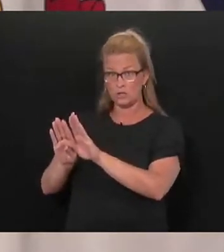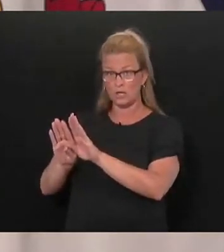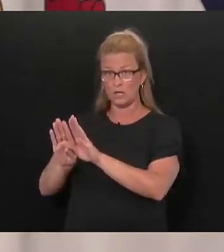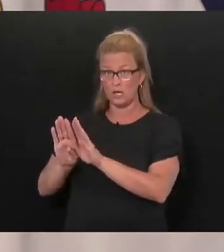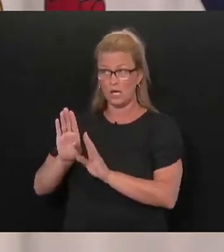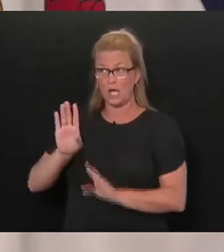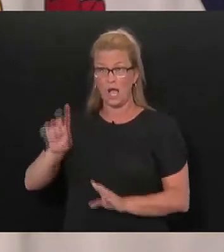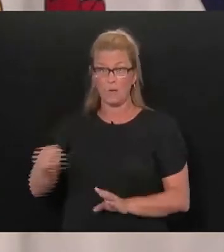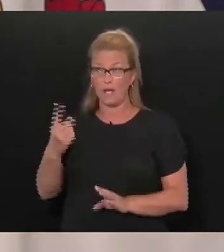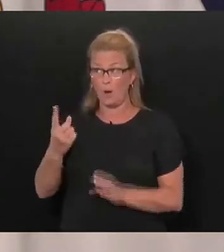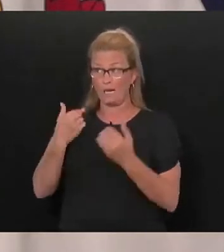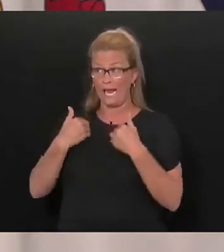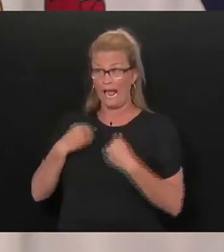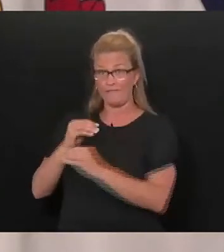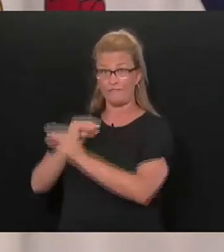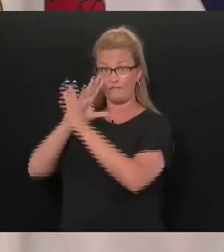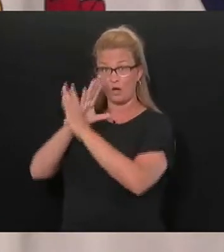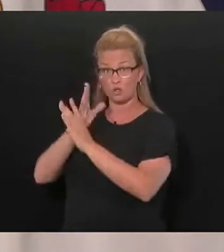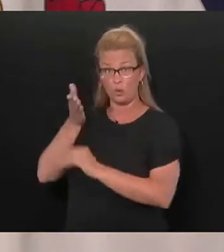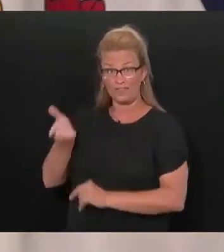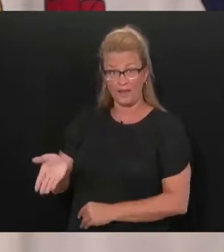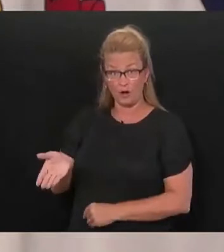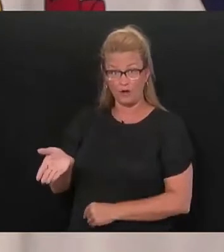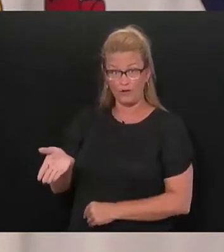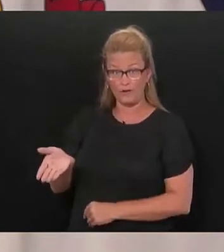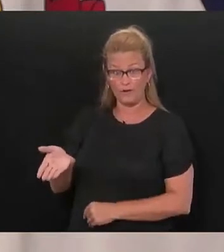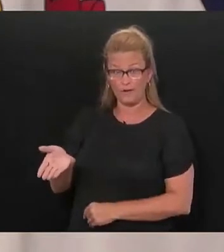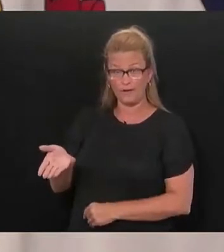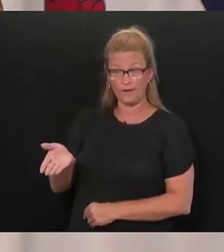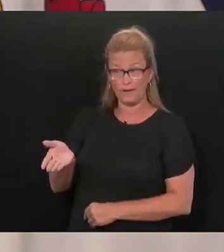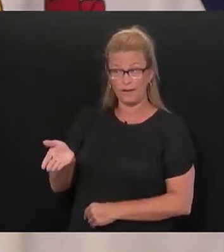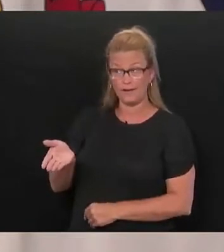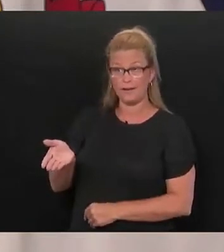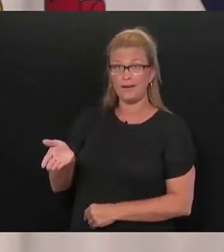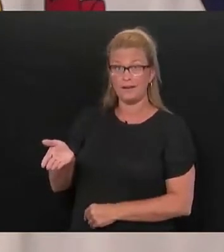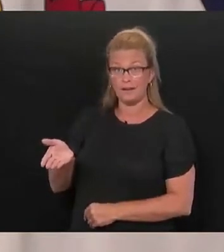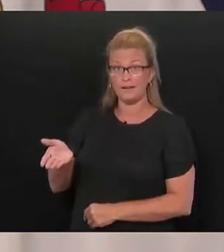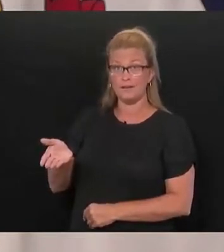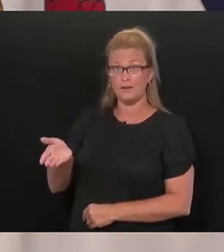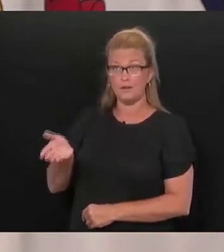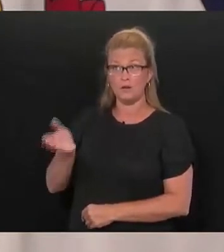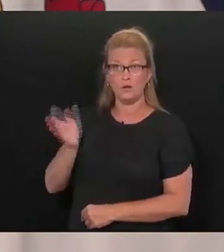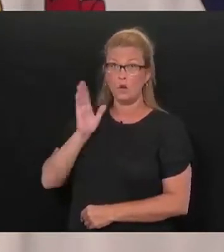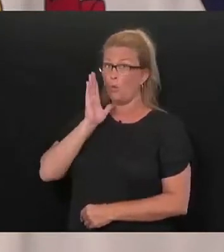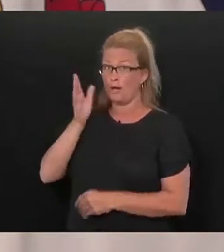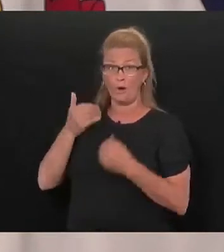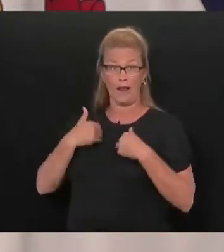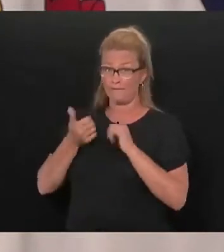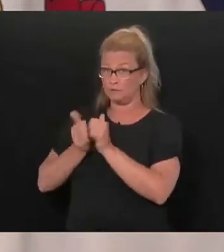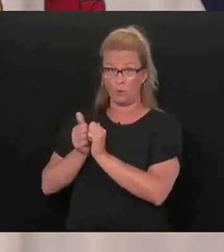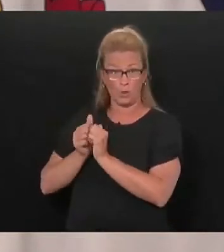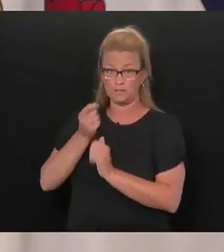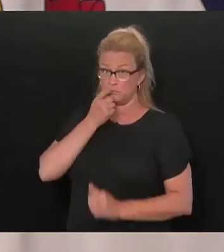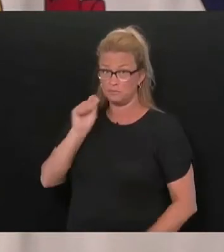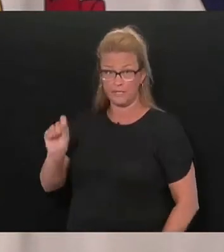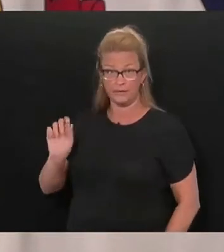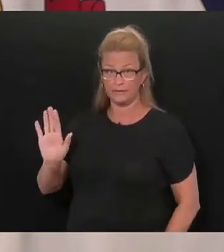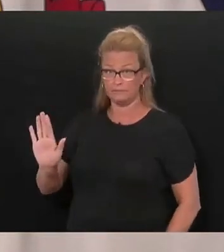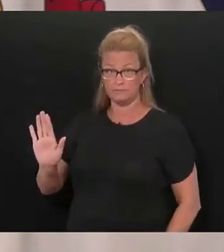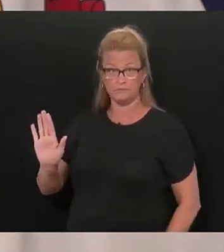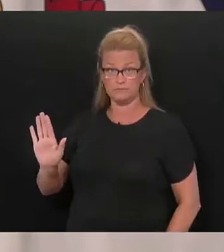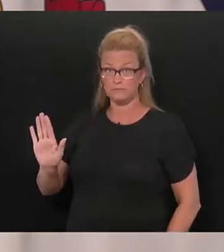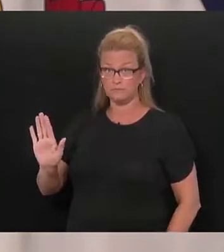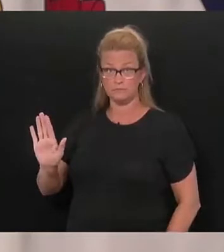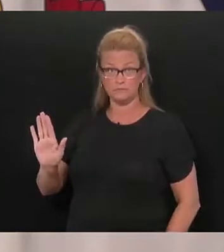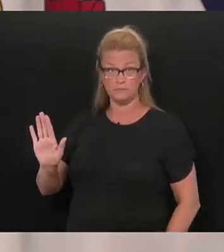only virtual, at that point in time, with the school being closed, we don't play. We don't play sports